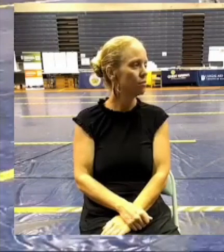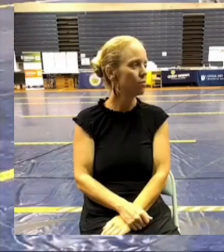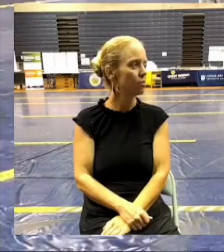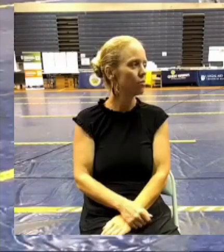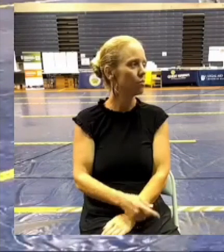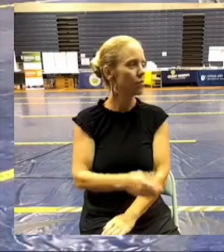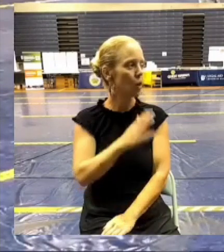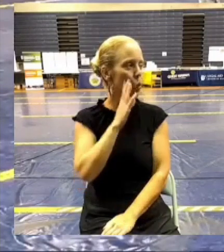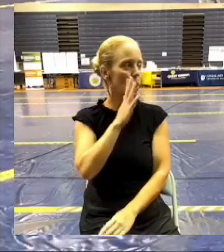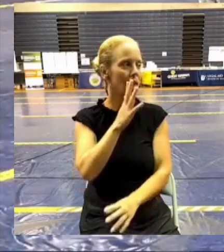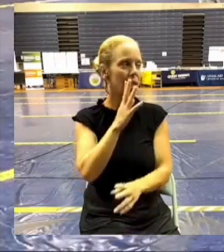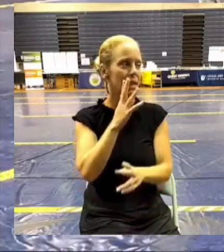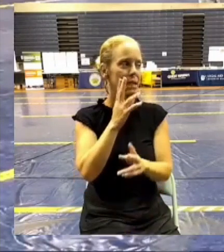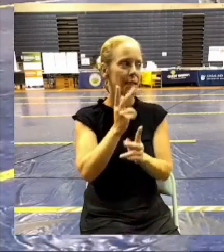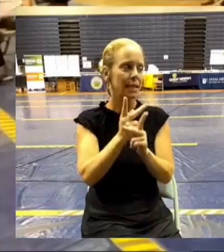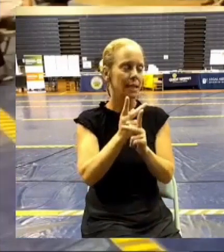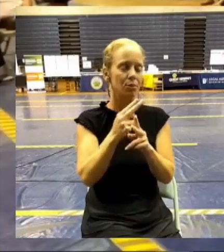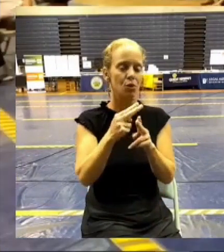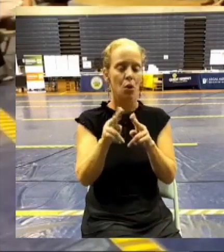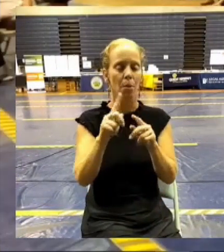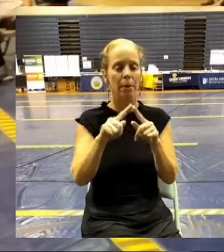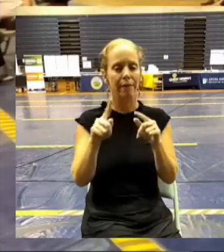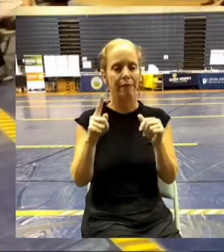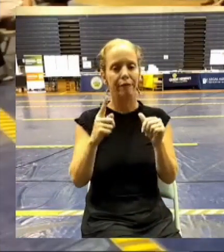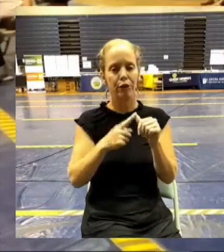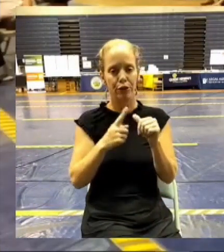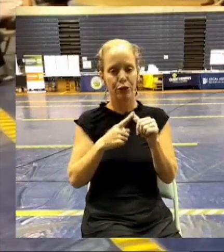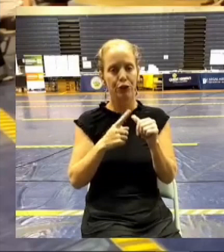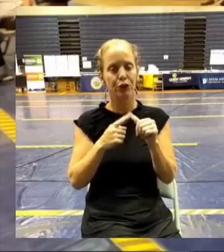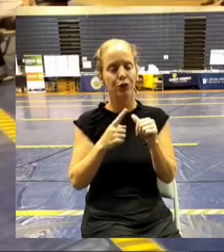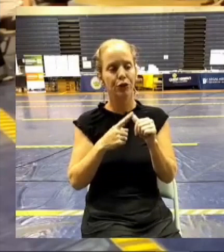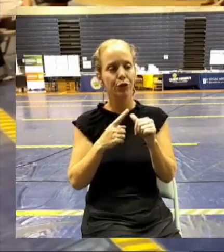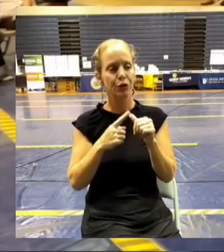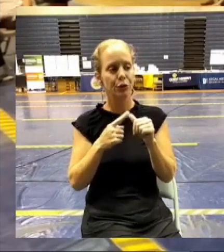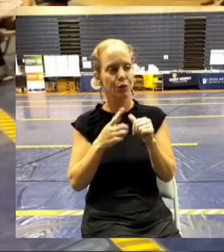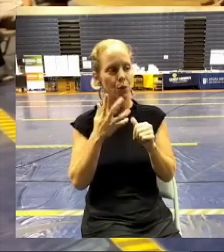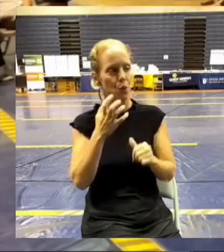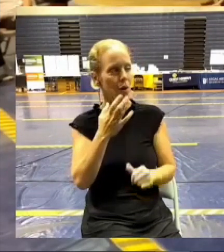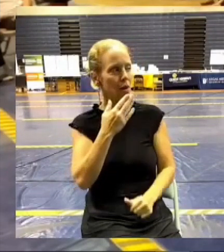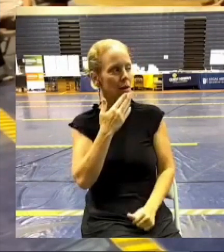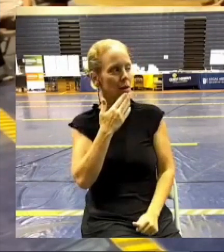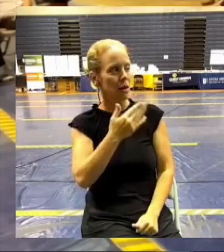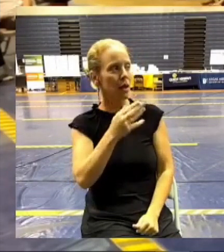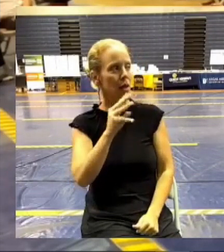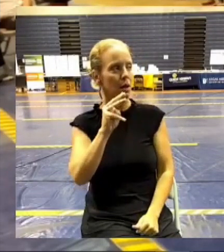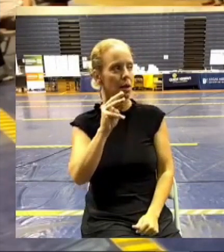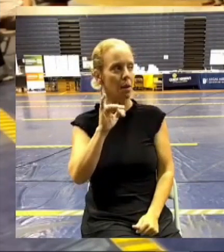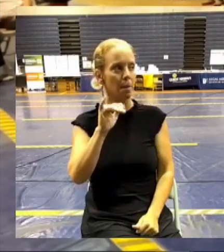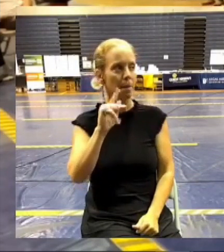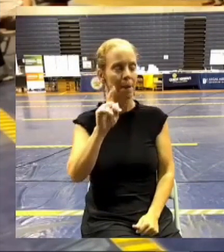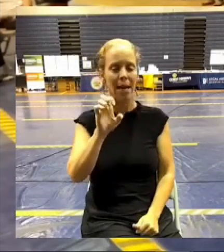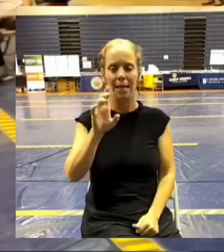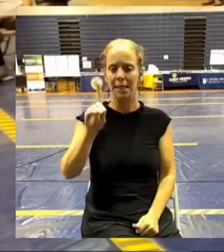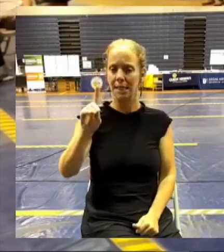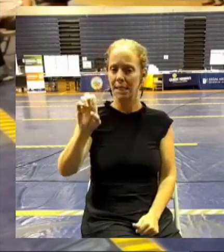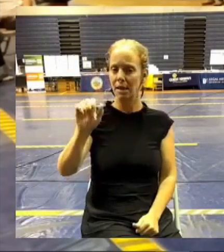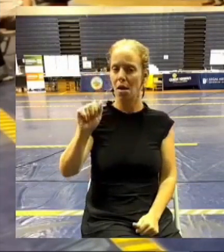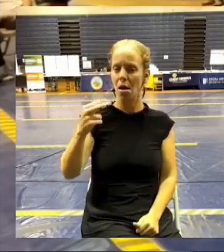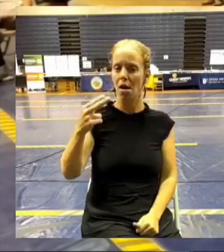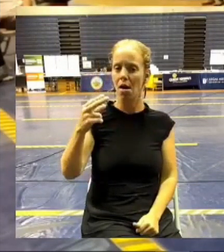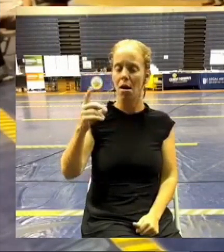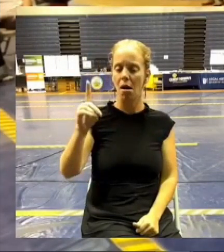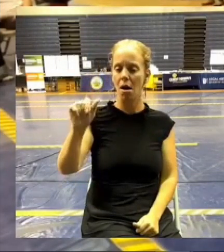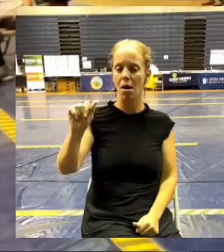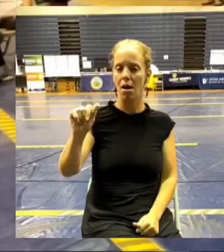Okay. I'll keep it short. But first of all, I wanted to thank Mike Tejada up there. Mike Tejada and